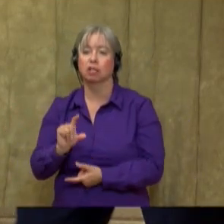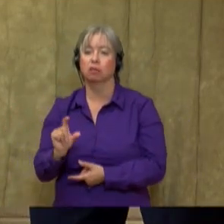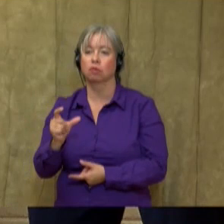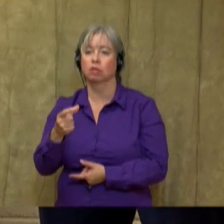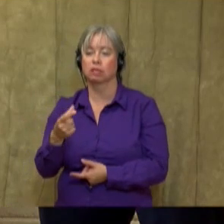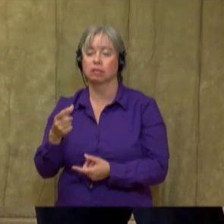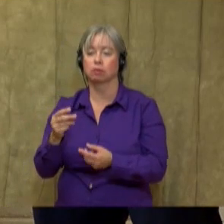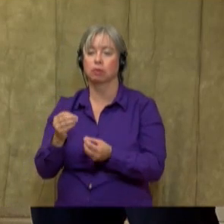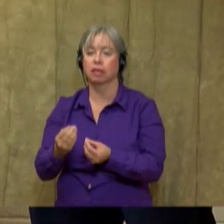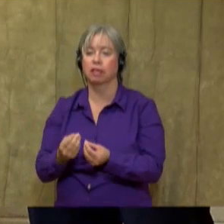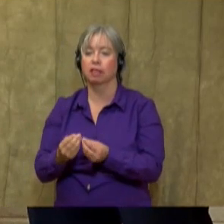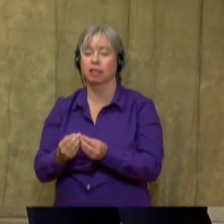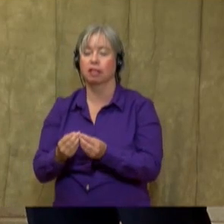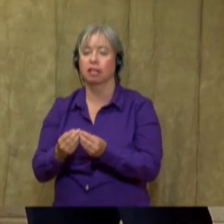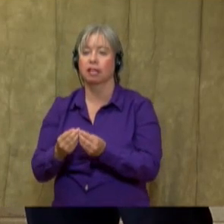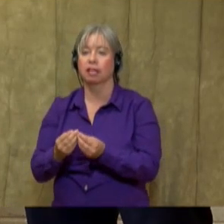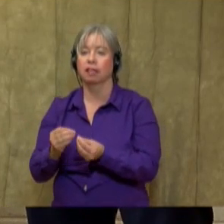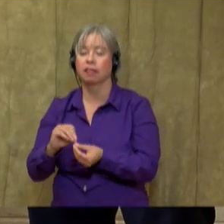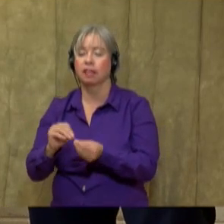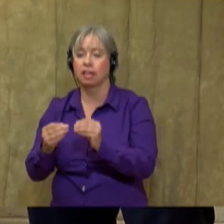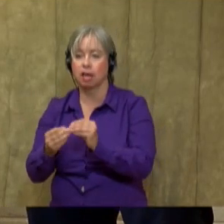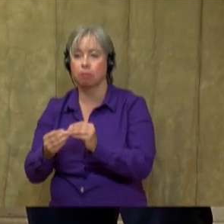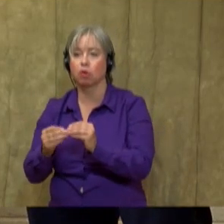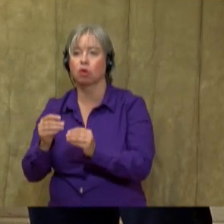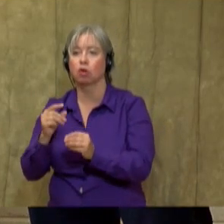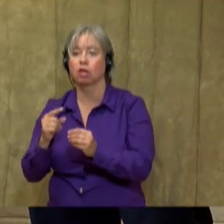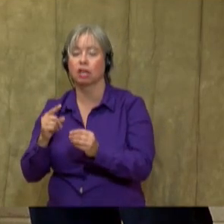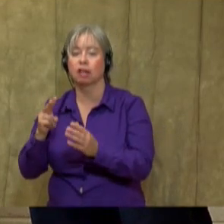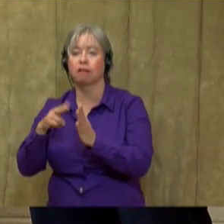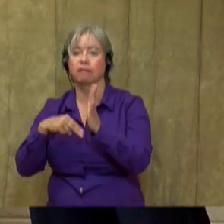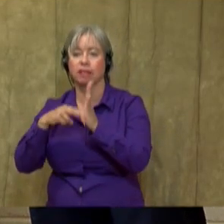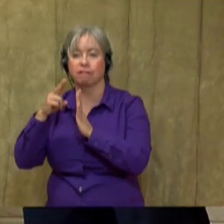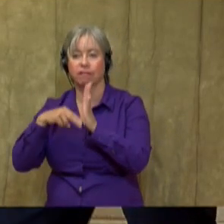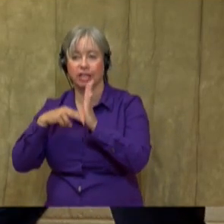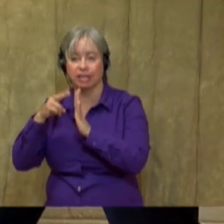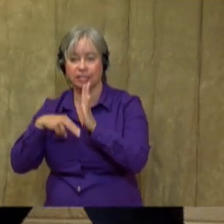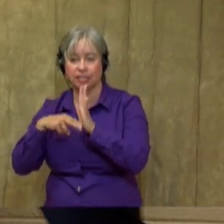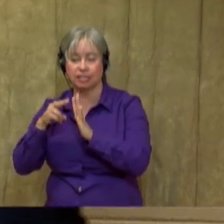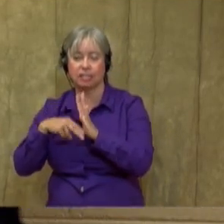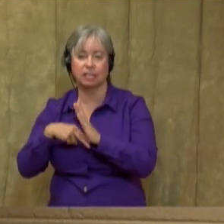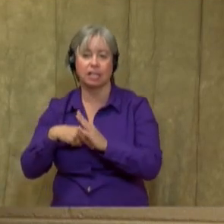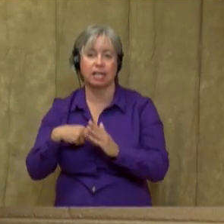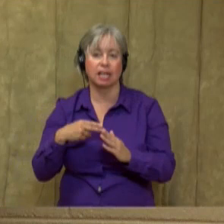amount of faces painted. And then the input that we're considering is our case number,